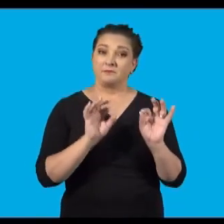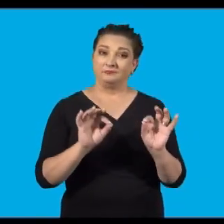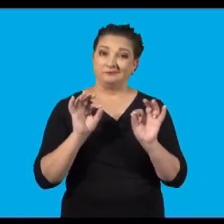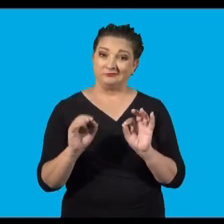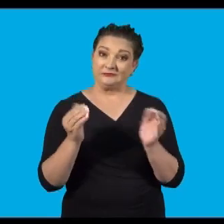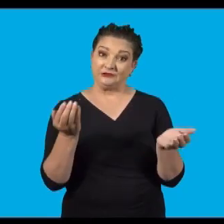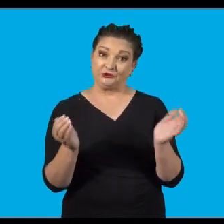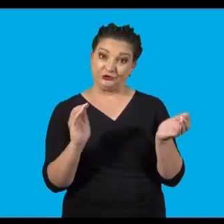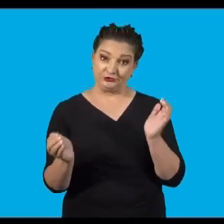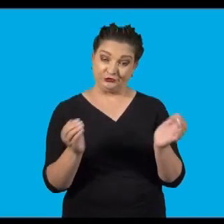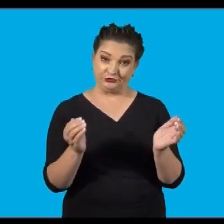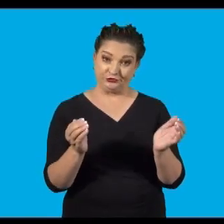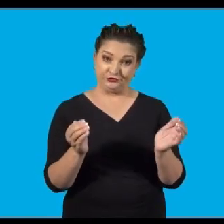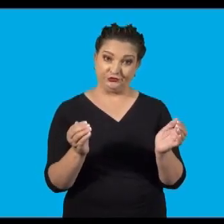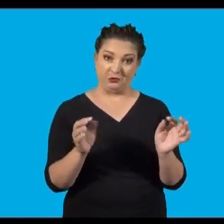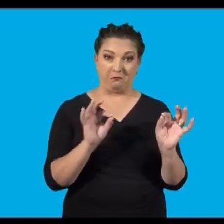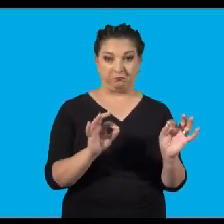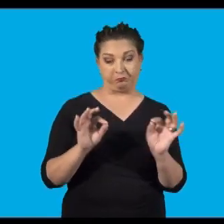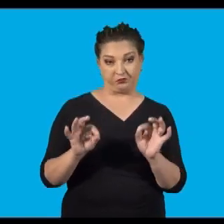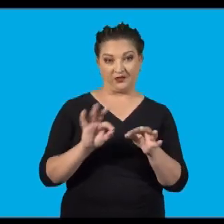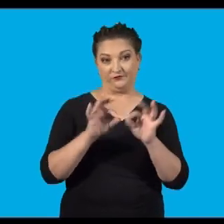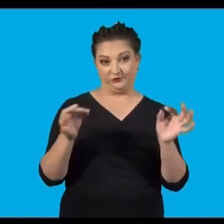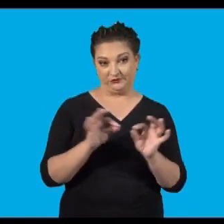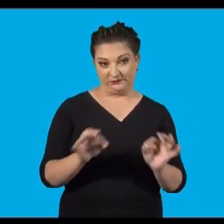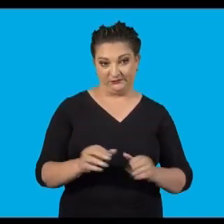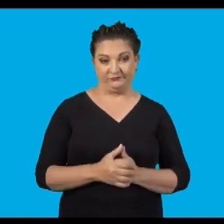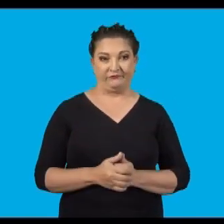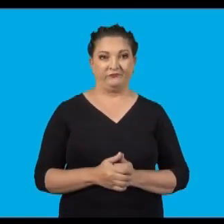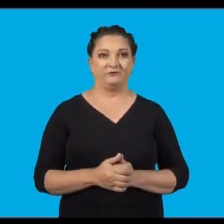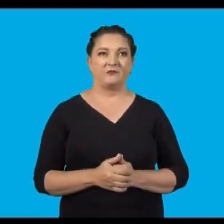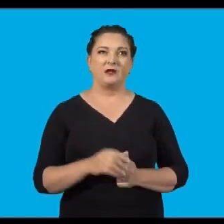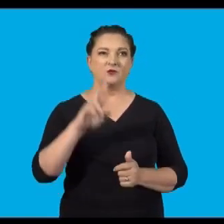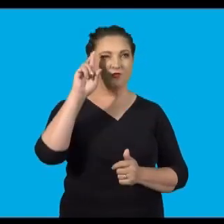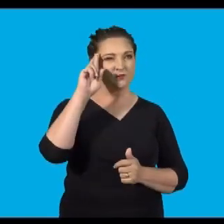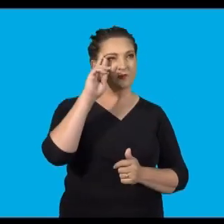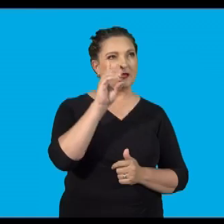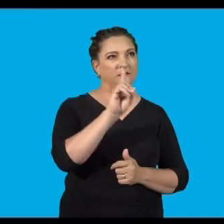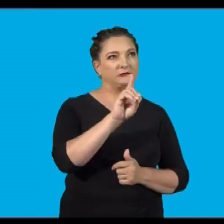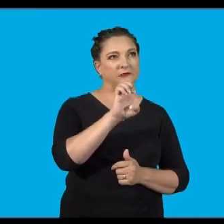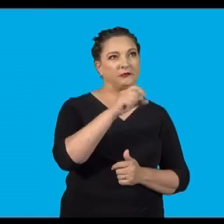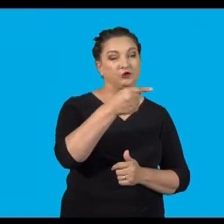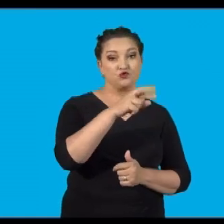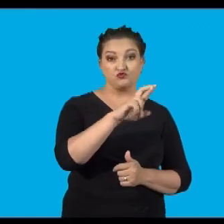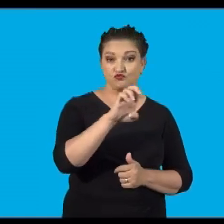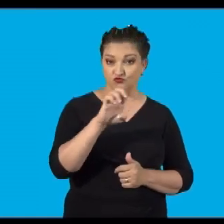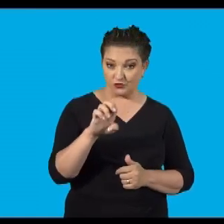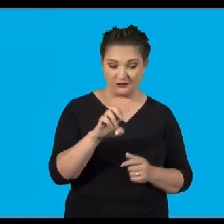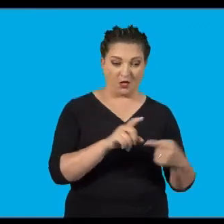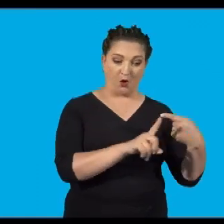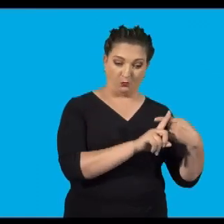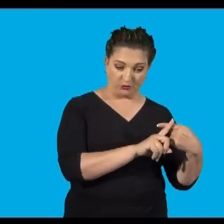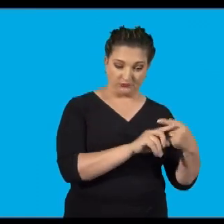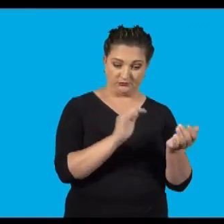correct degree of comparison in the following sentence. All right, so degree of comparison, remember